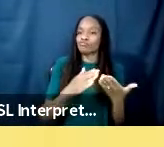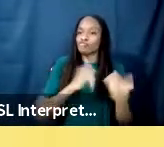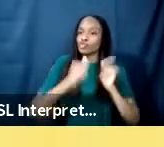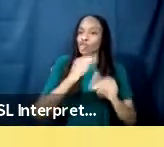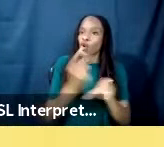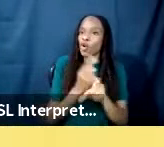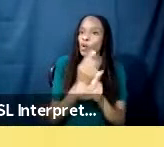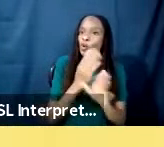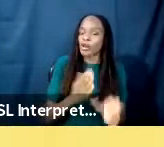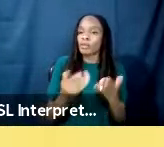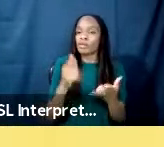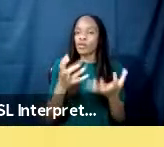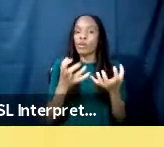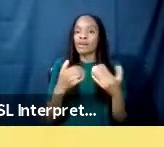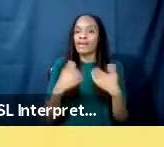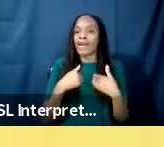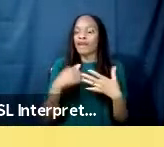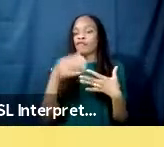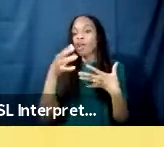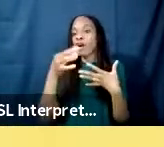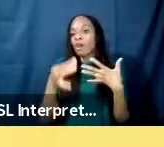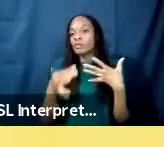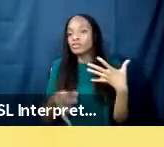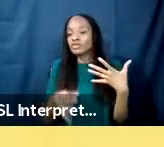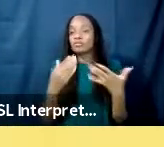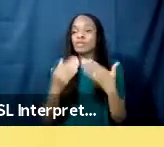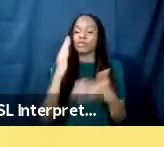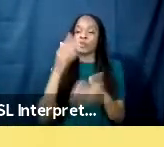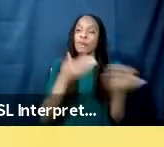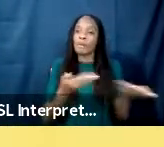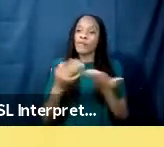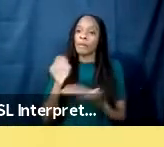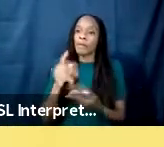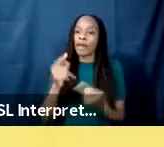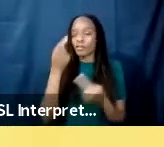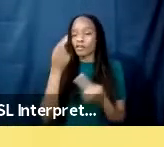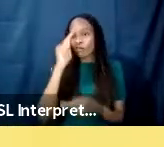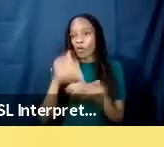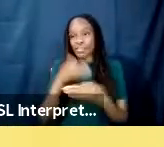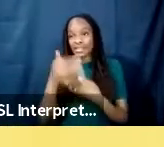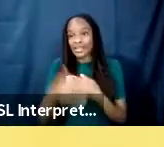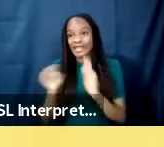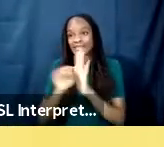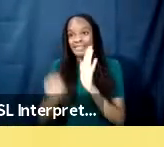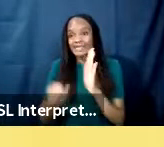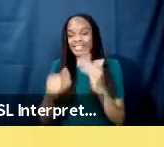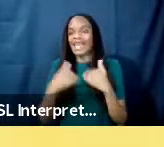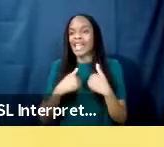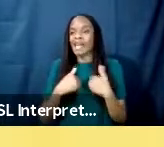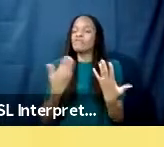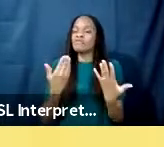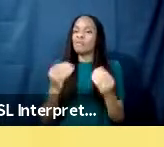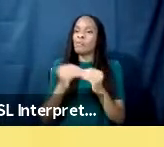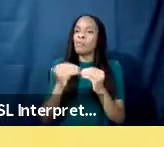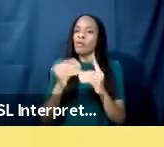introduce ideas like options where you might bring them back for a subsequent season. So there's some extra terms that come in the television agreement that help